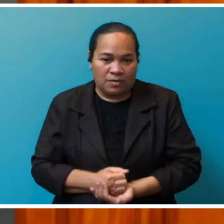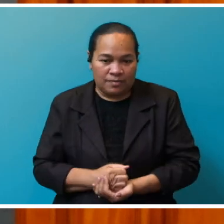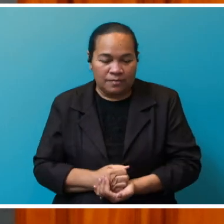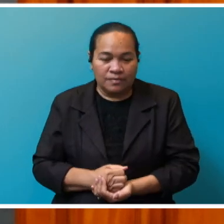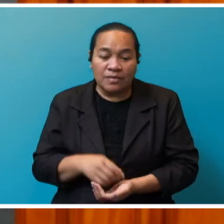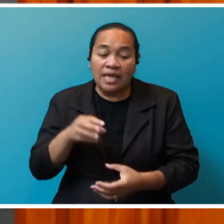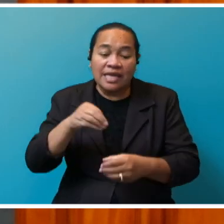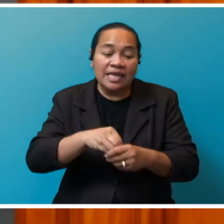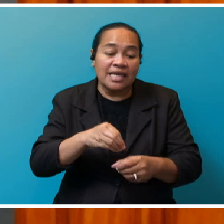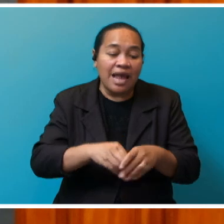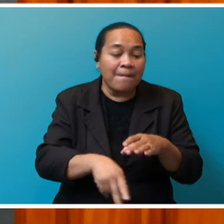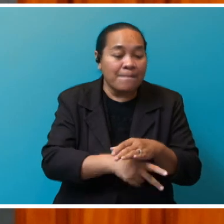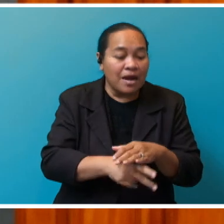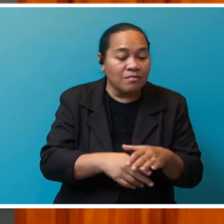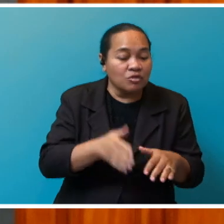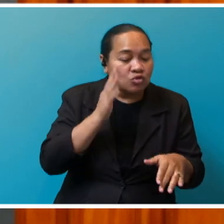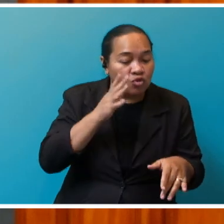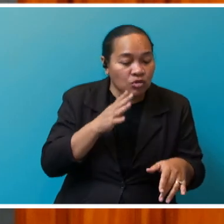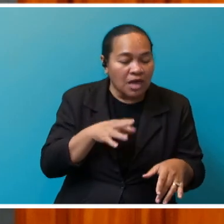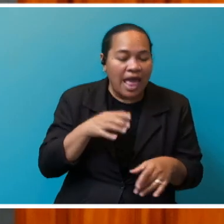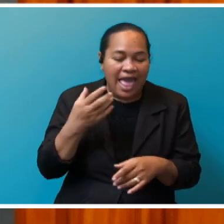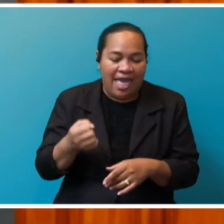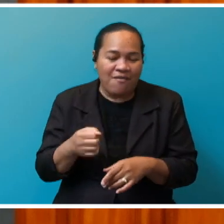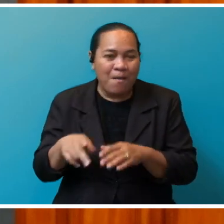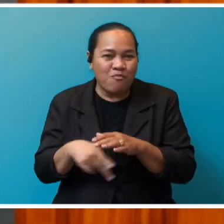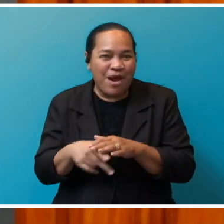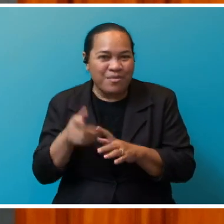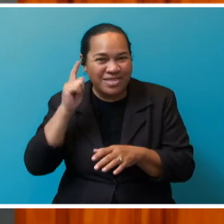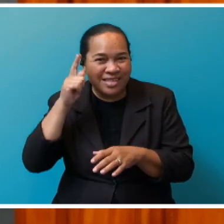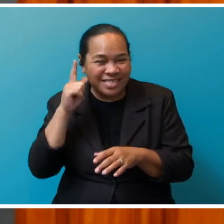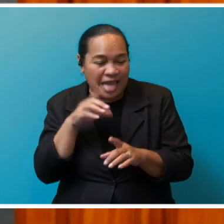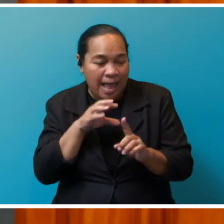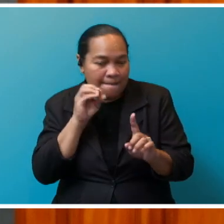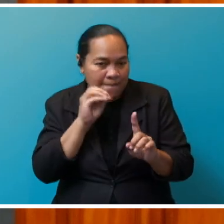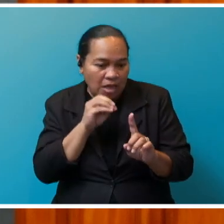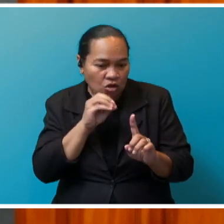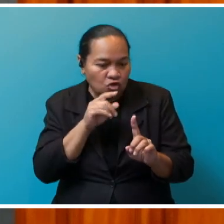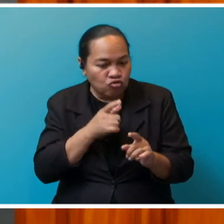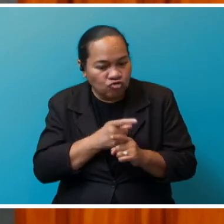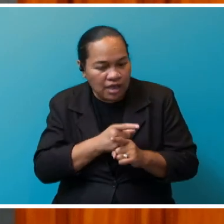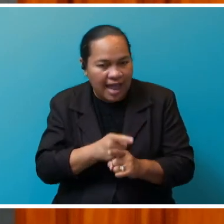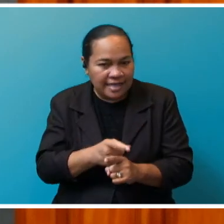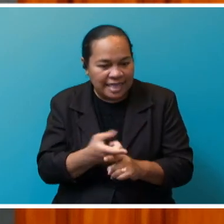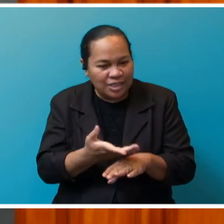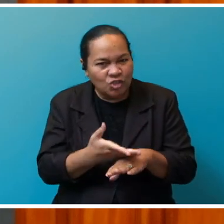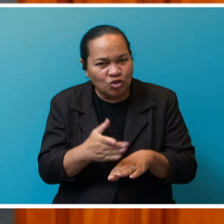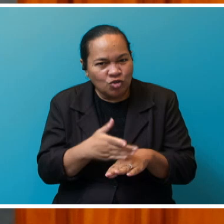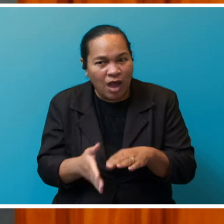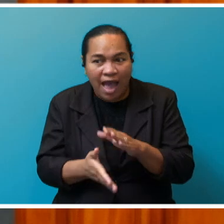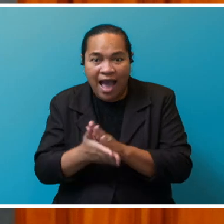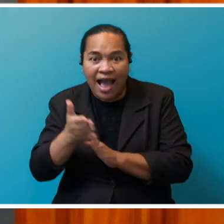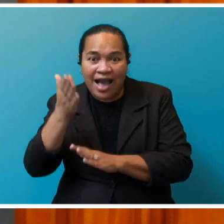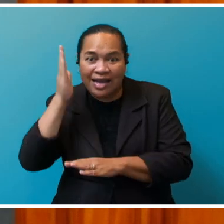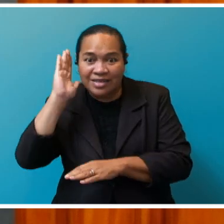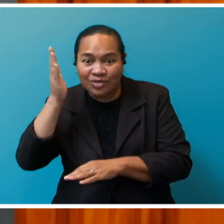schools and experienced primary teachers mentor, guide and support these secondary school graduates through professional